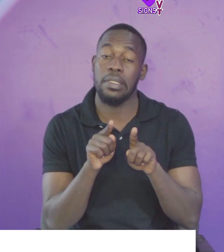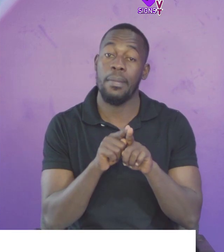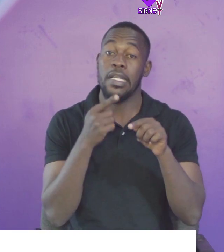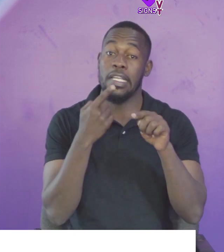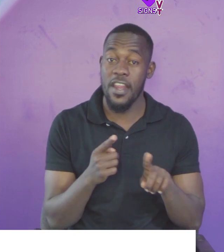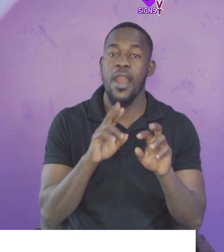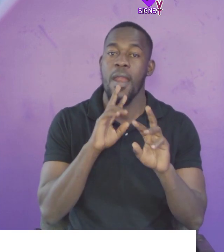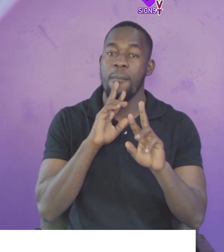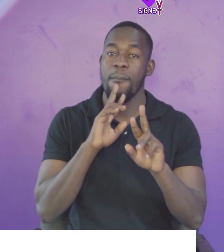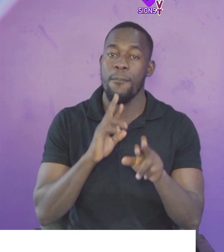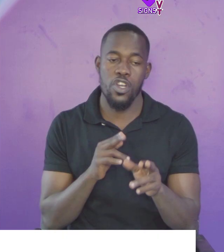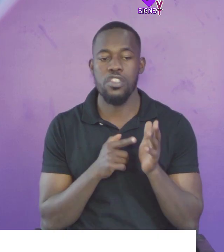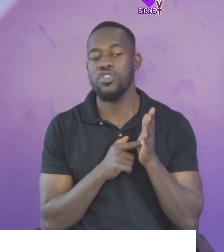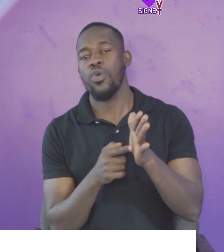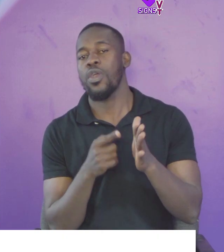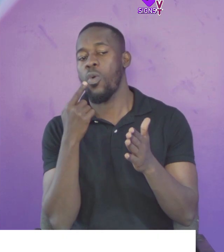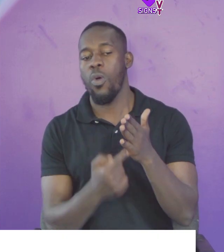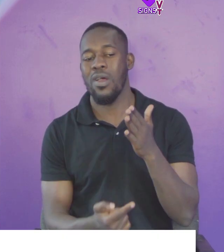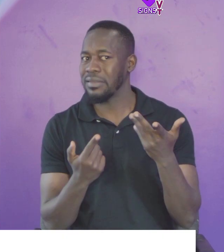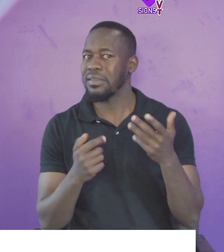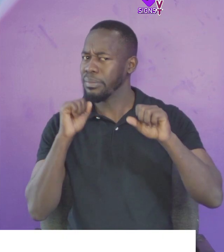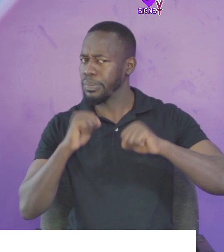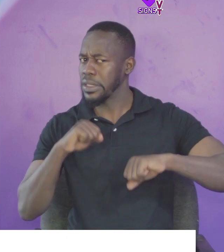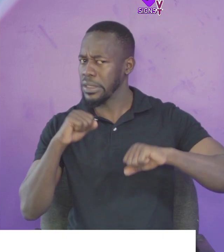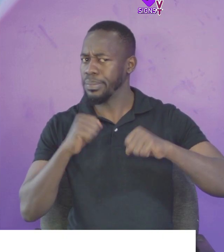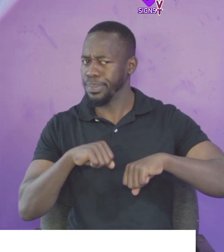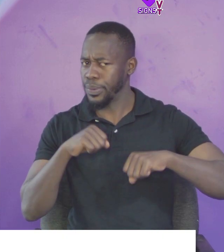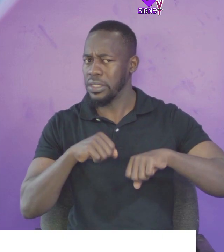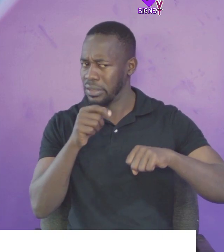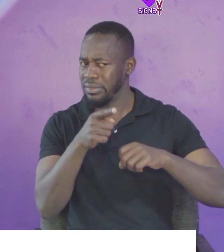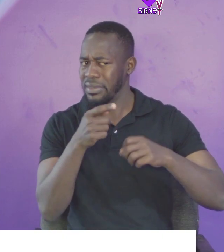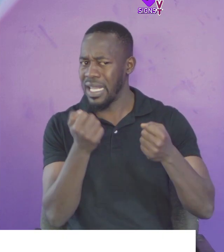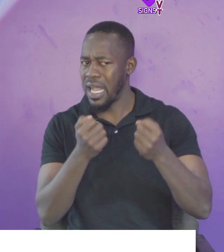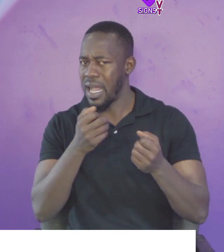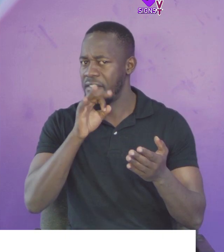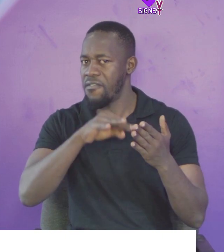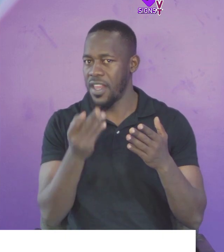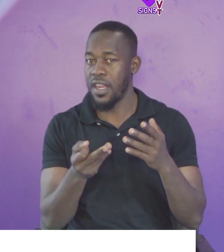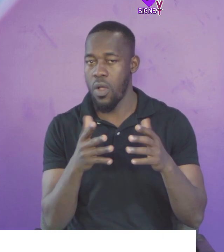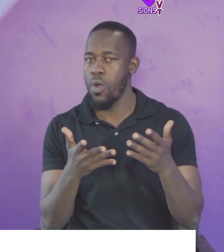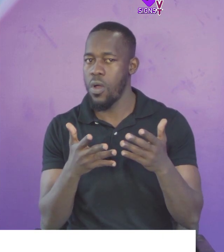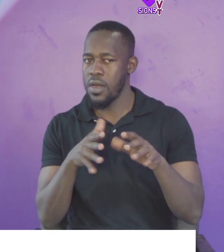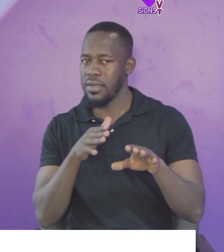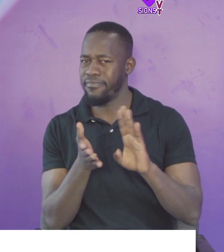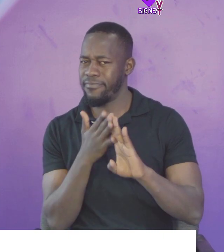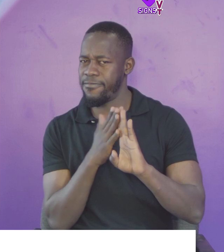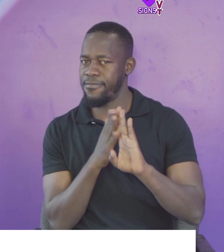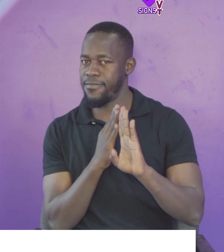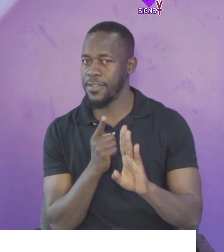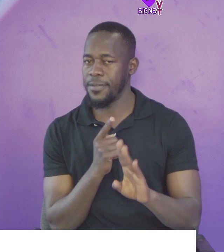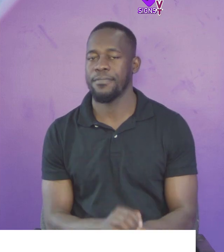reports pointing to possible mechanical failure or speeding.